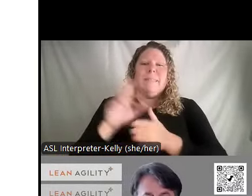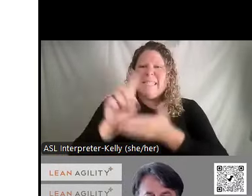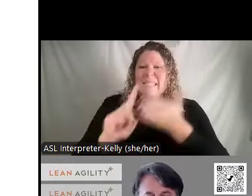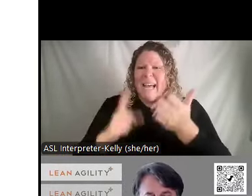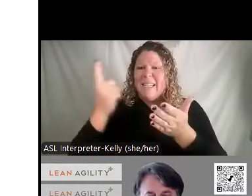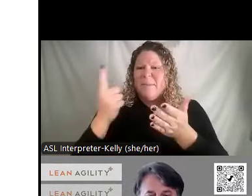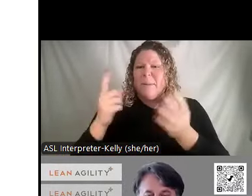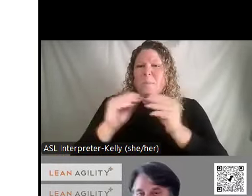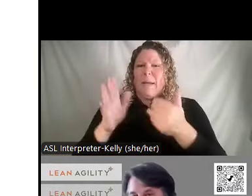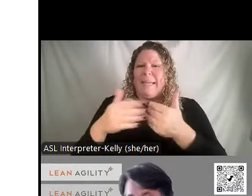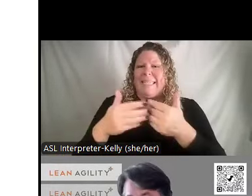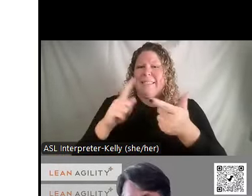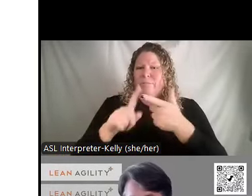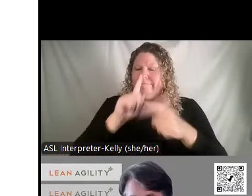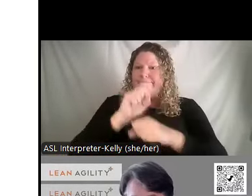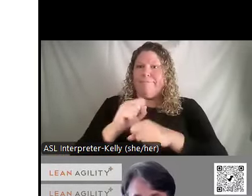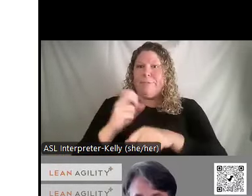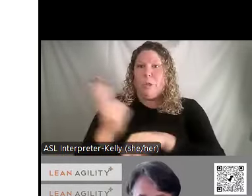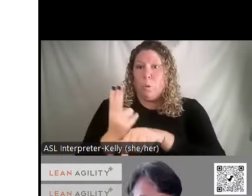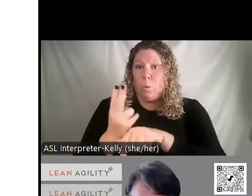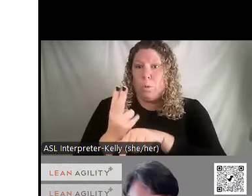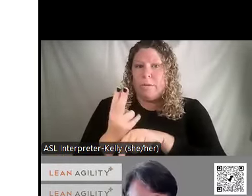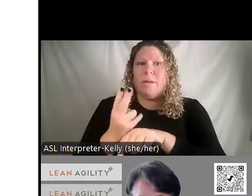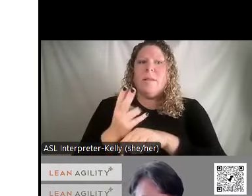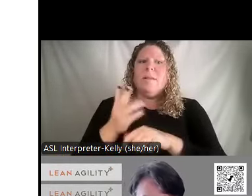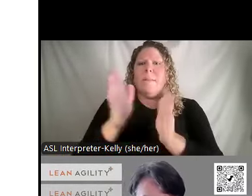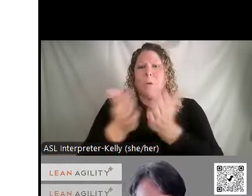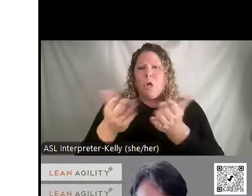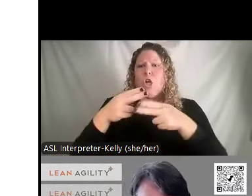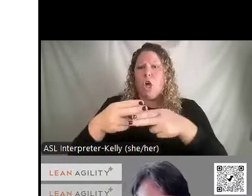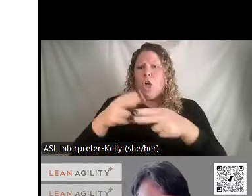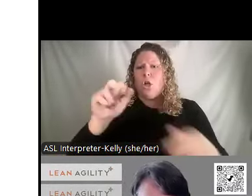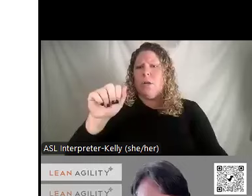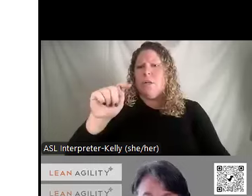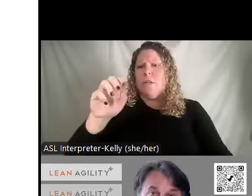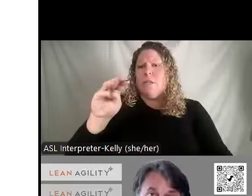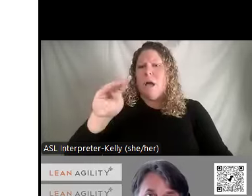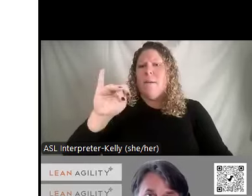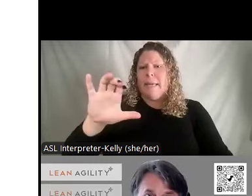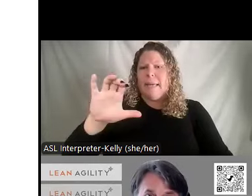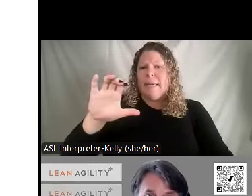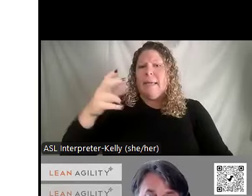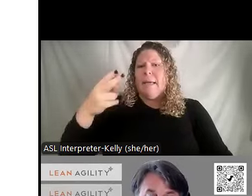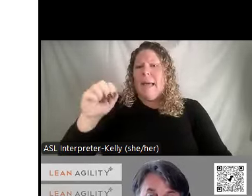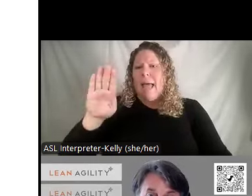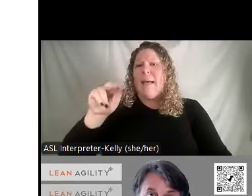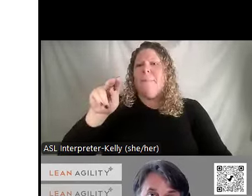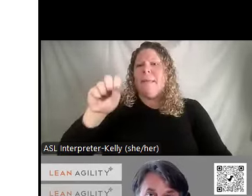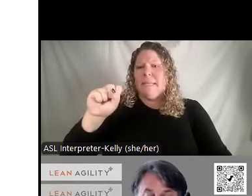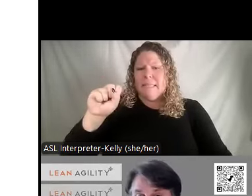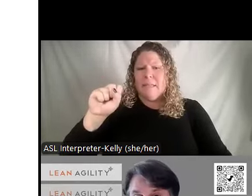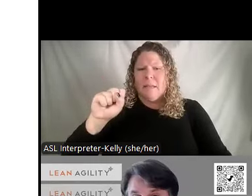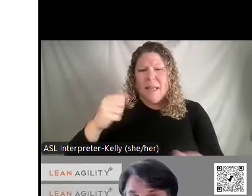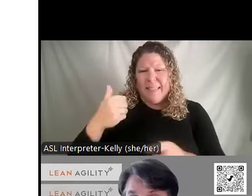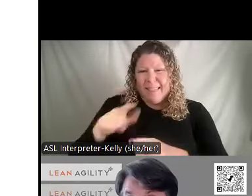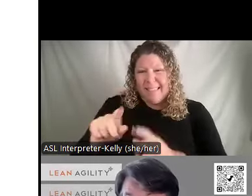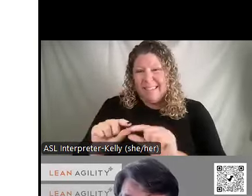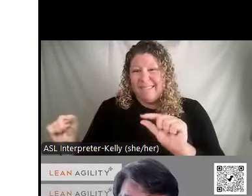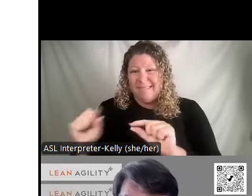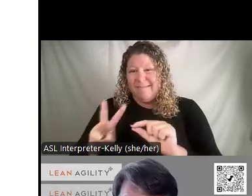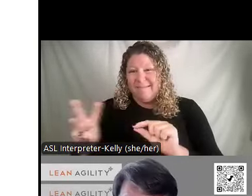executed. The book Atomic Habits, I really recommend. There's a little link in the bottom here. You should read this little summary. It's 12 pages. It'll probably save you